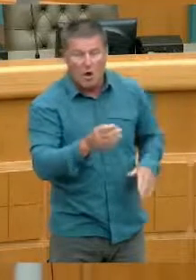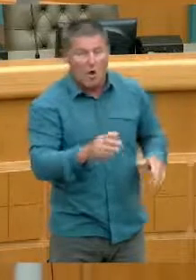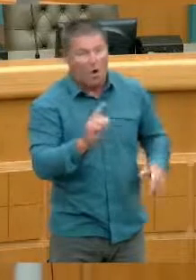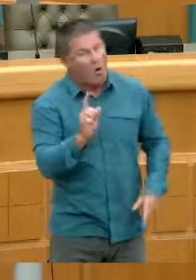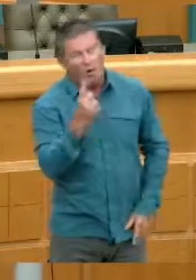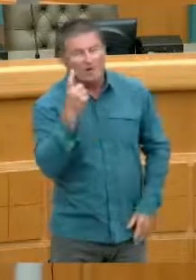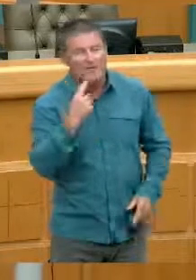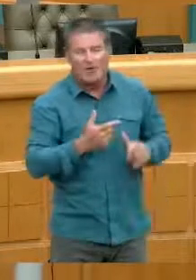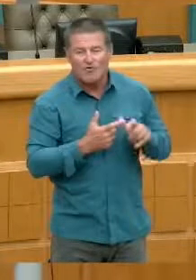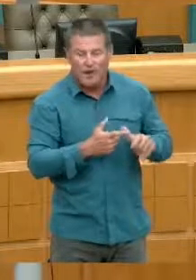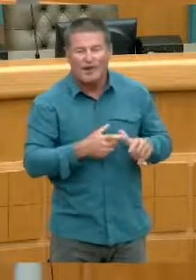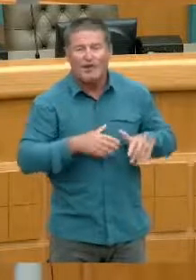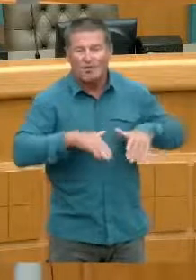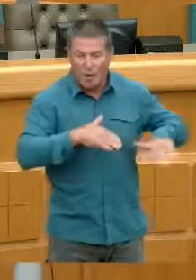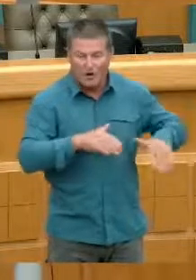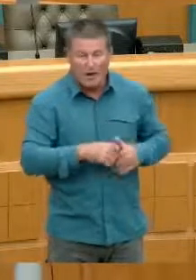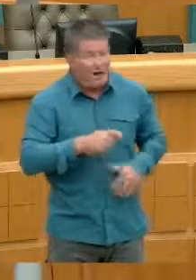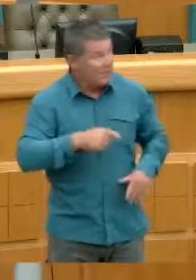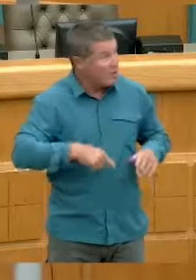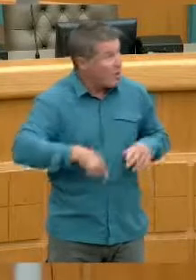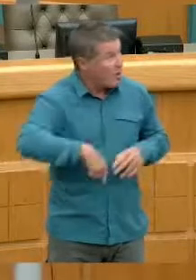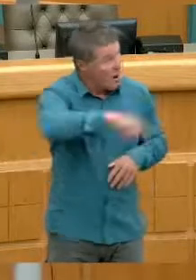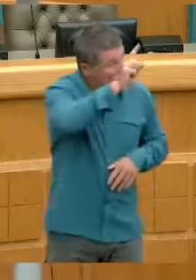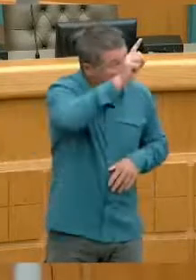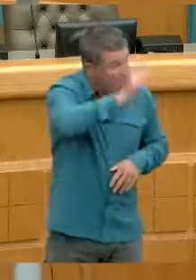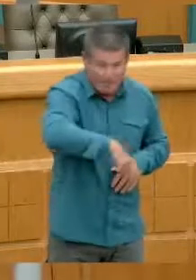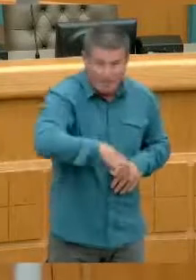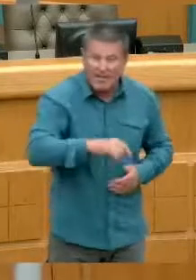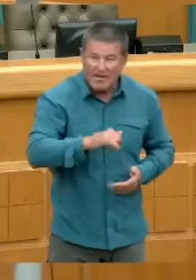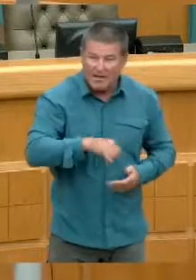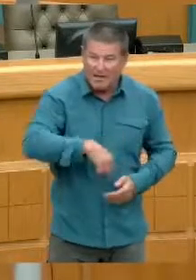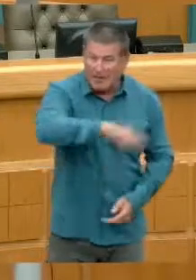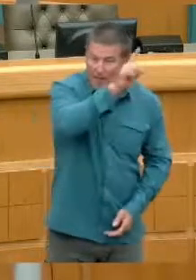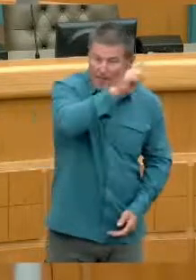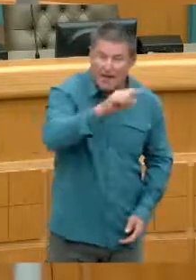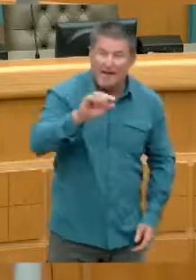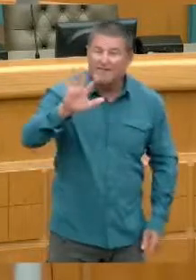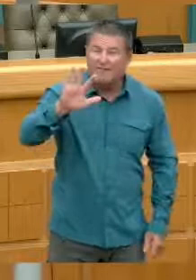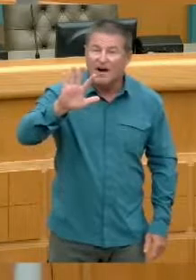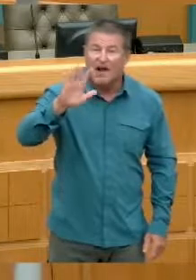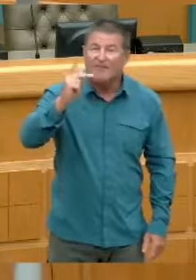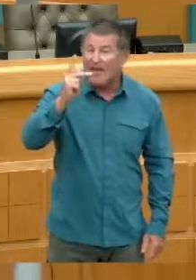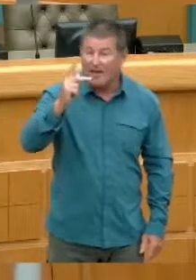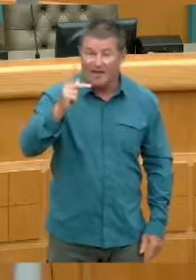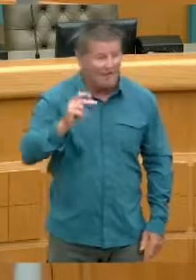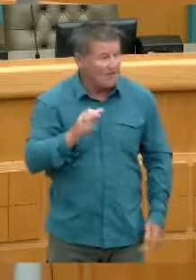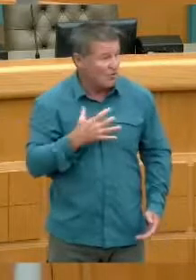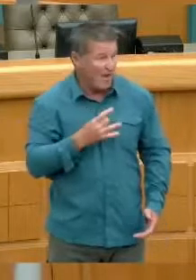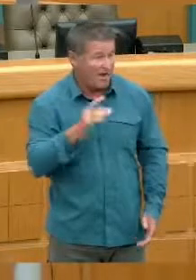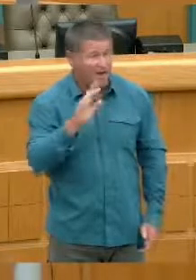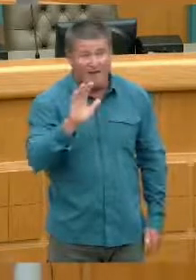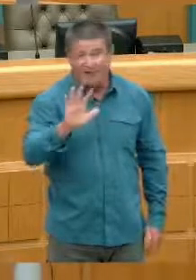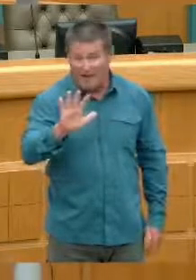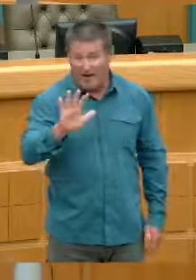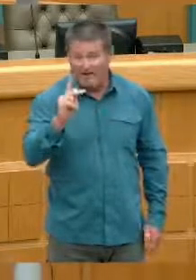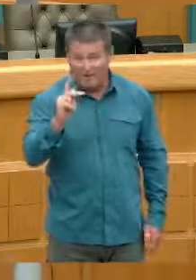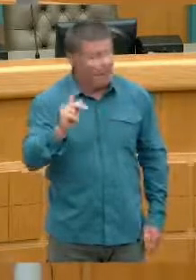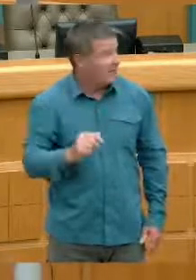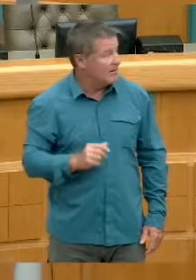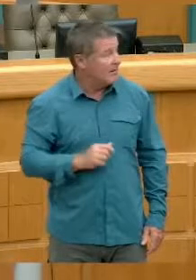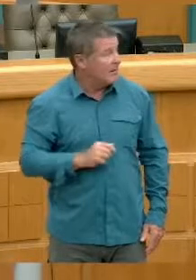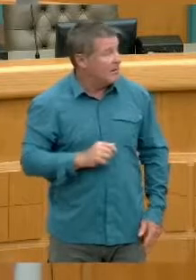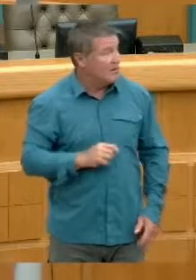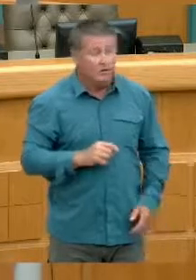go down, back, and down one more time, that's a 5K for those that like to do 5Ks. So the road is going to be closed